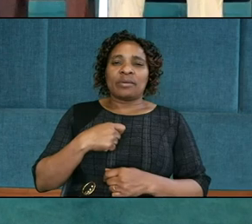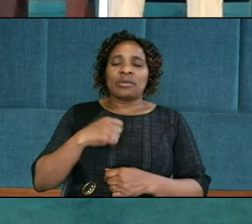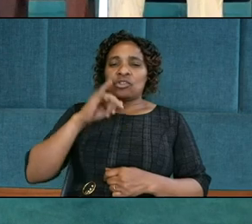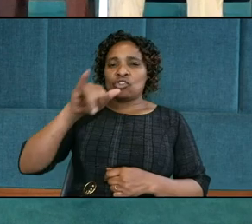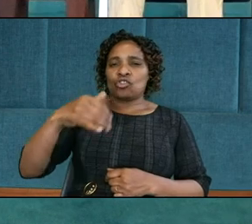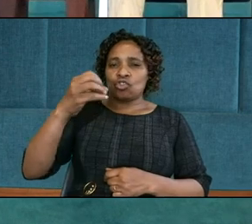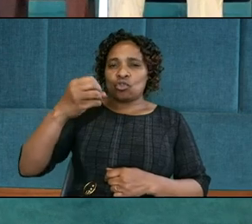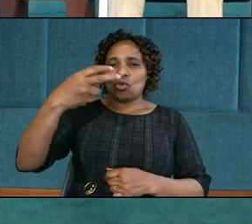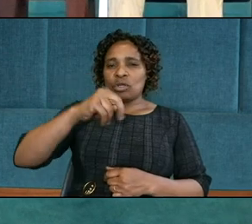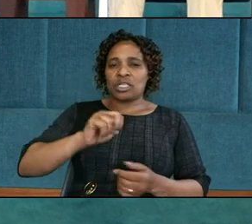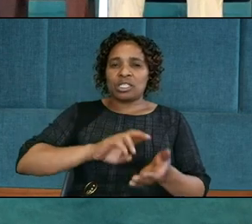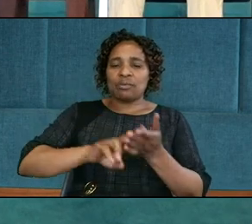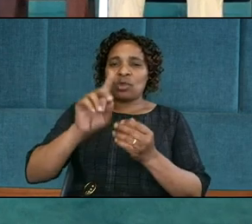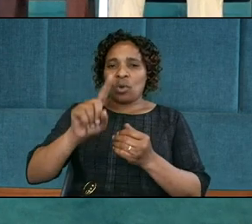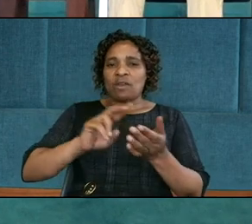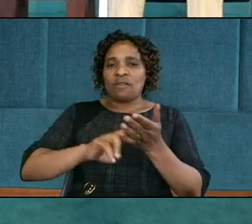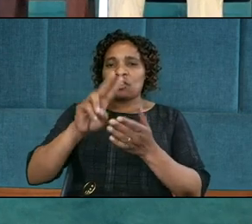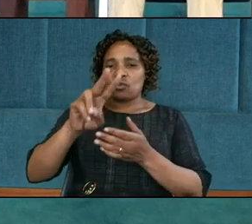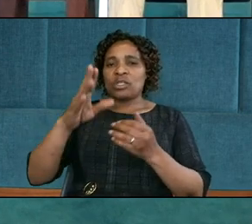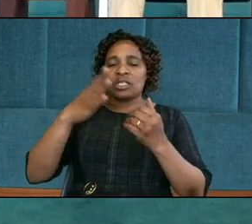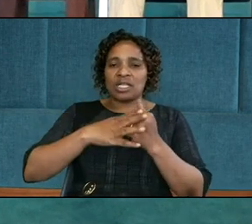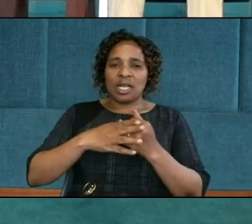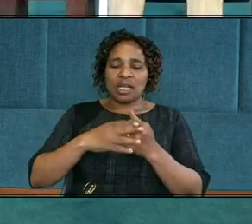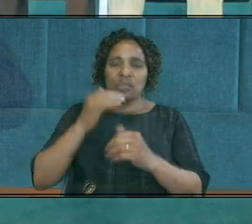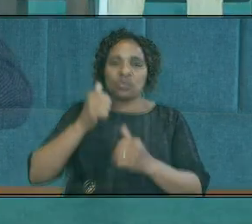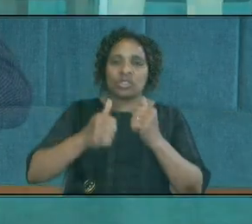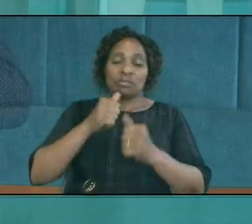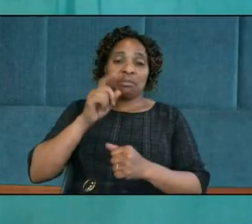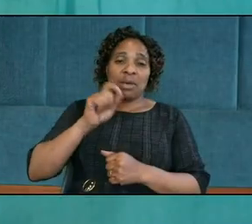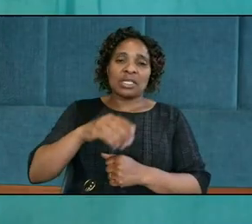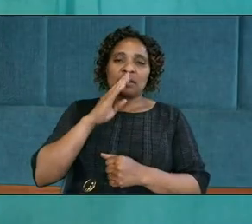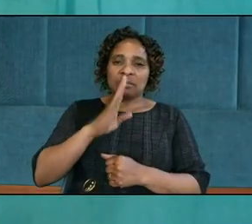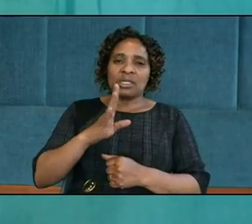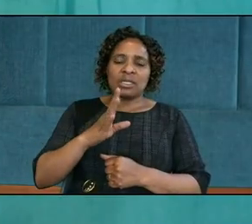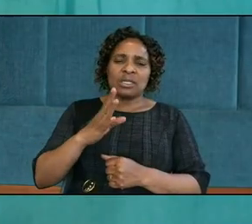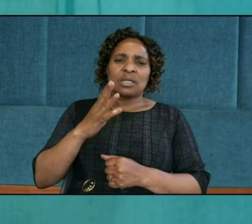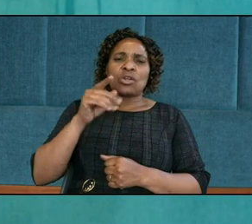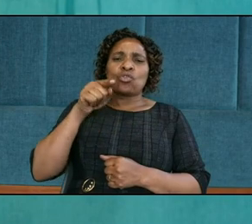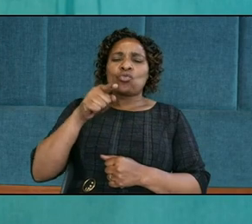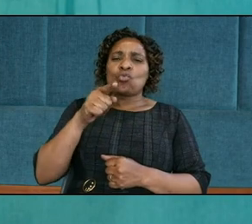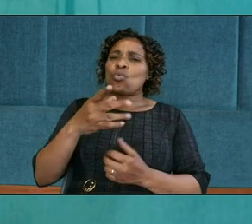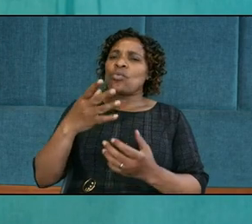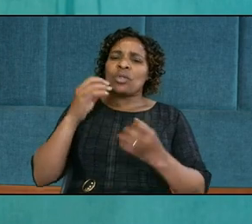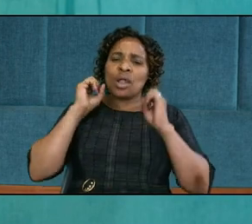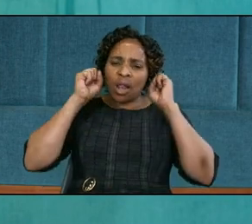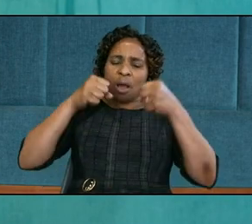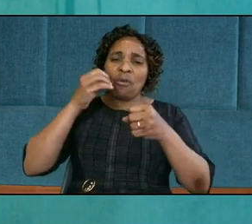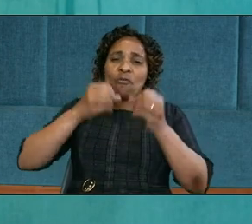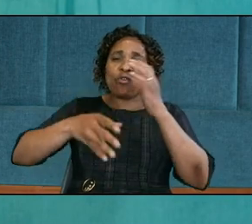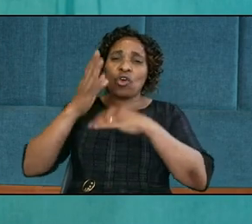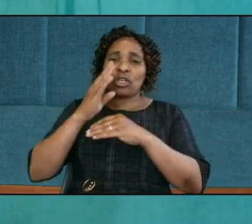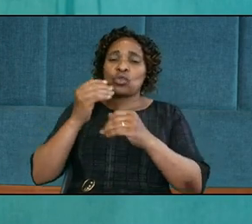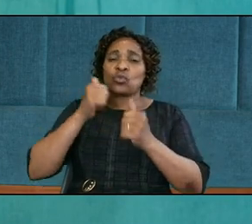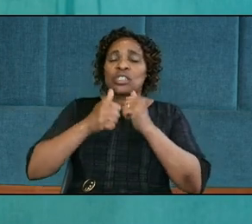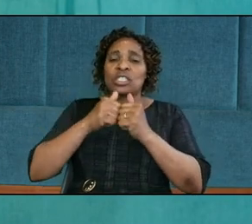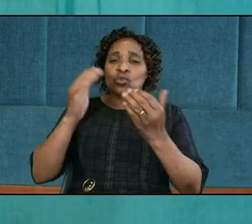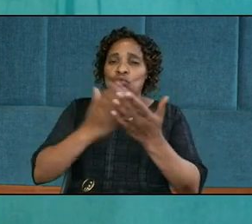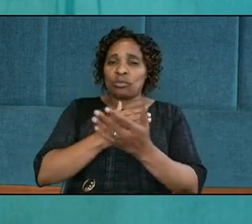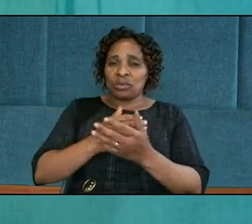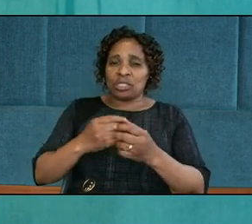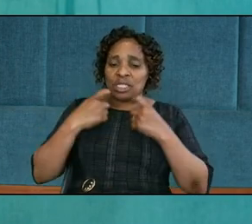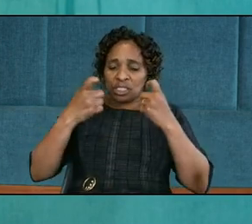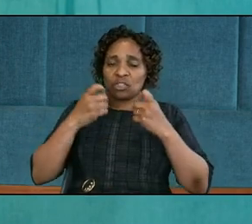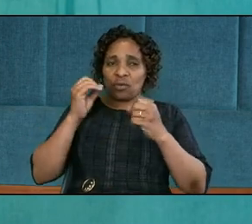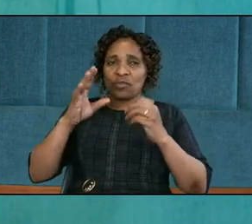John chapter 1, verse 29, which would be, "Behold the lamp of the Lord, which takes away the sins of the world." Mm-hmm. And